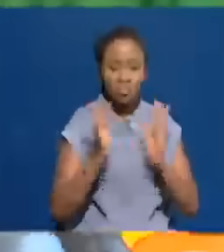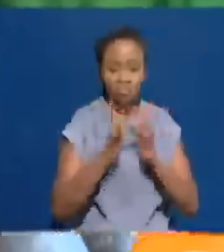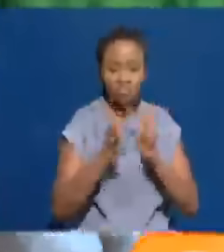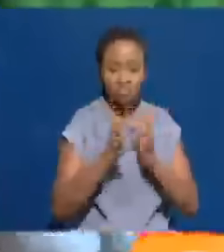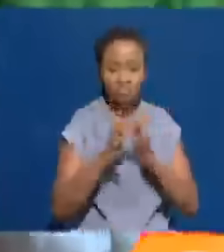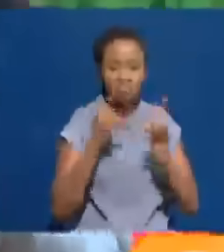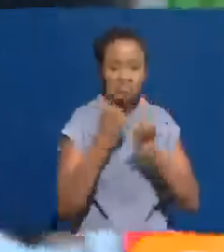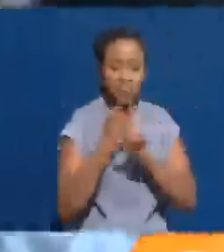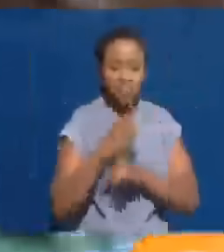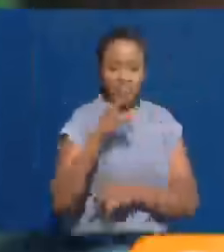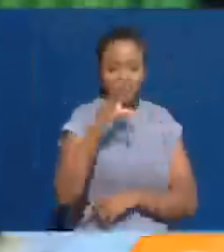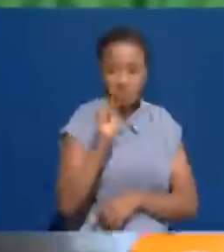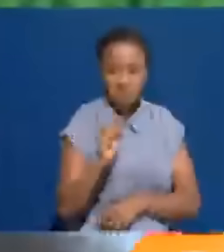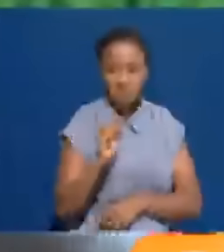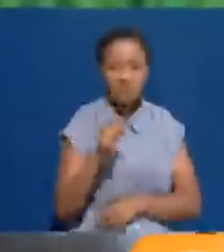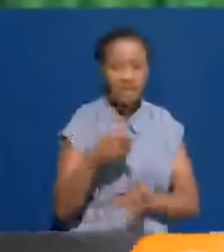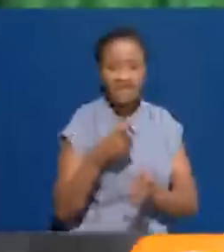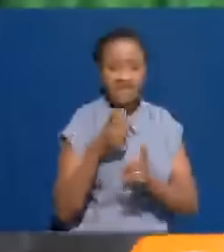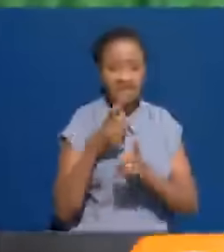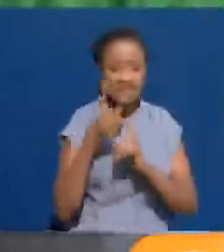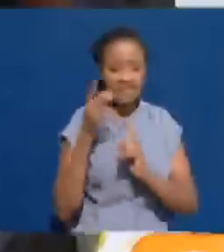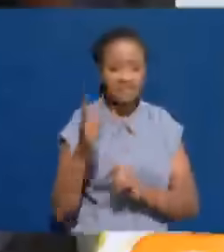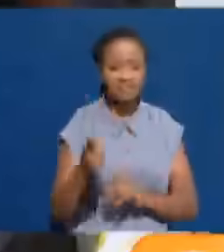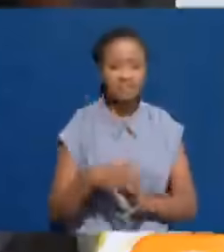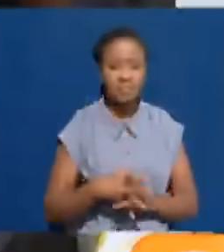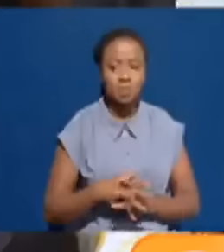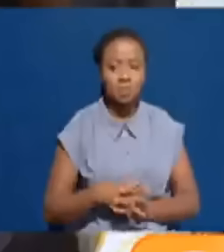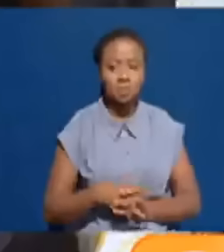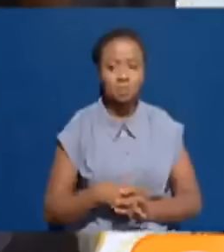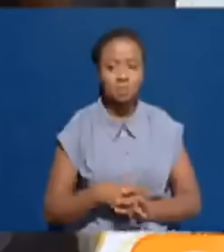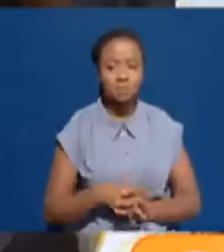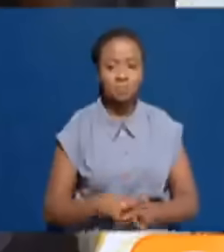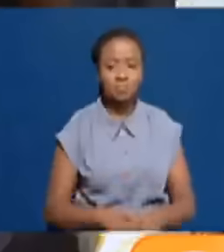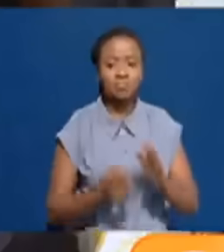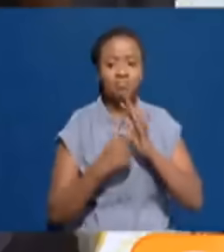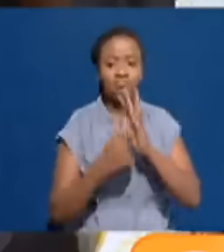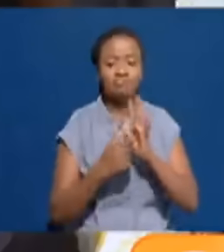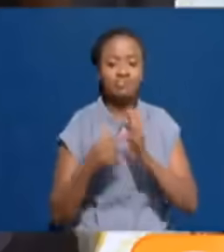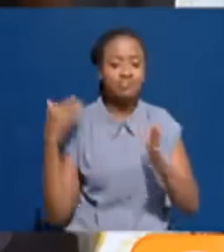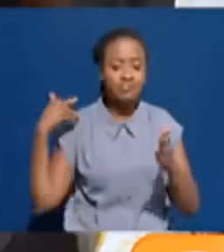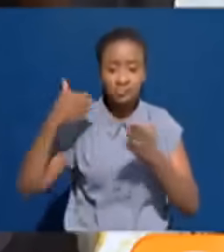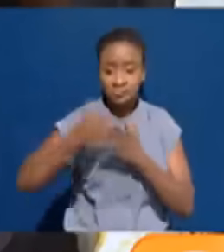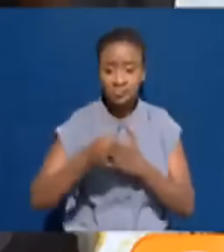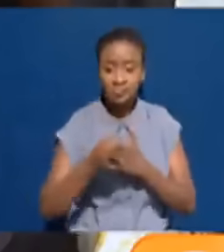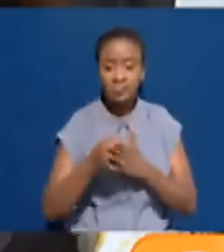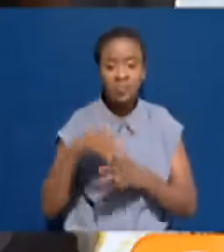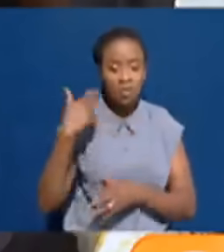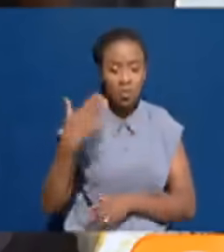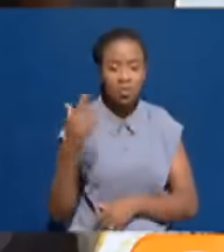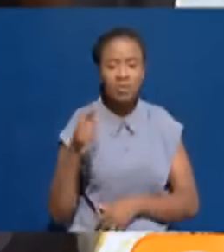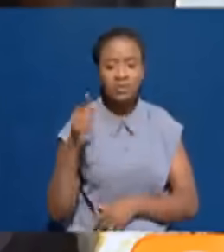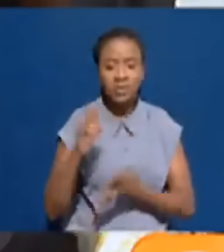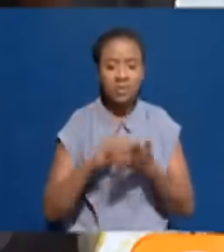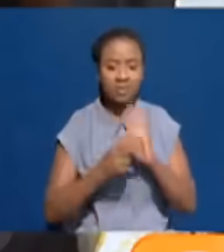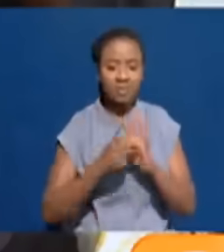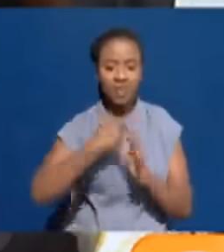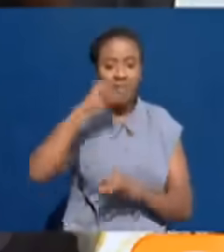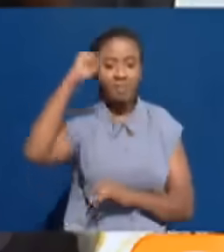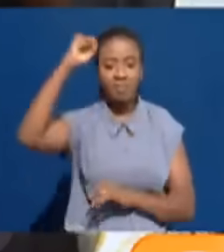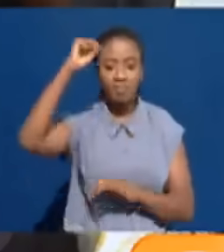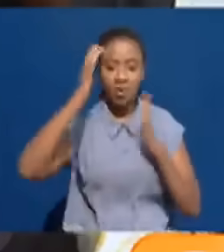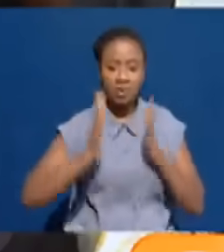a cabinet secretary from Mount Kenya region. Regional kingpin has traditionally been a symbolic reference to politicians